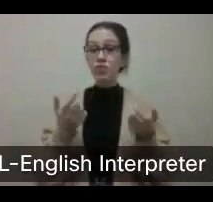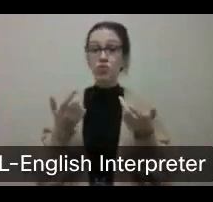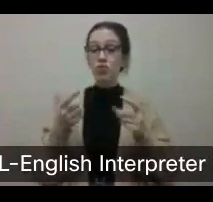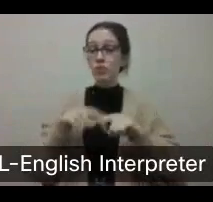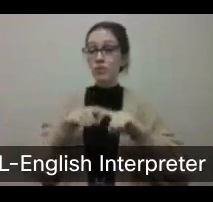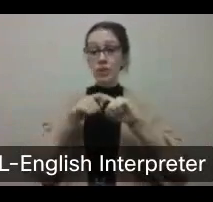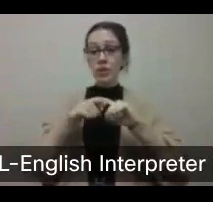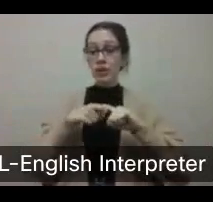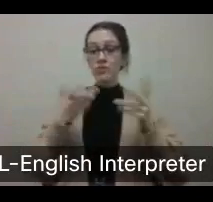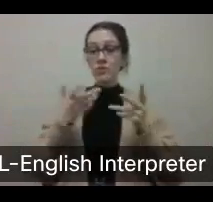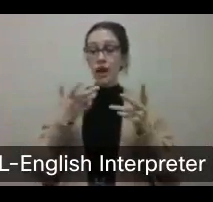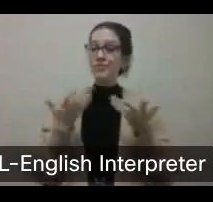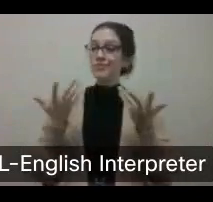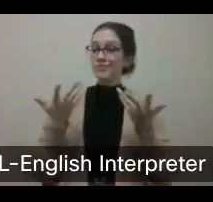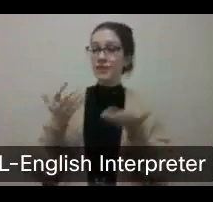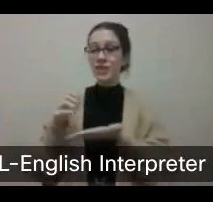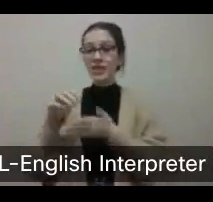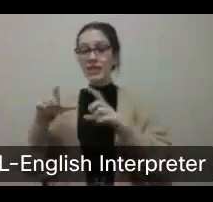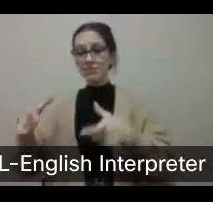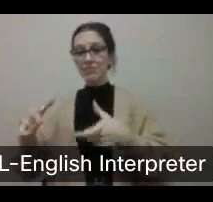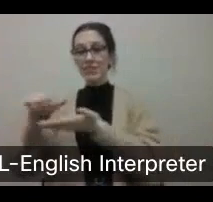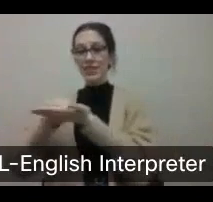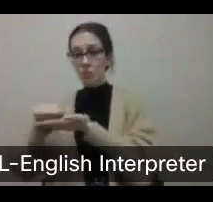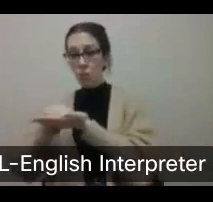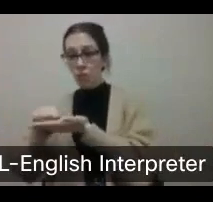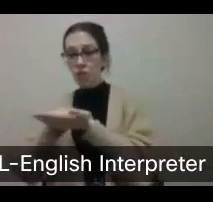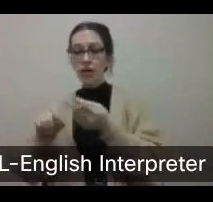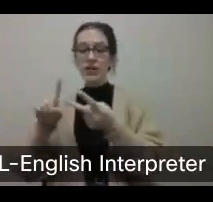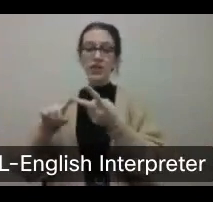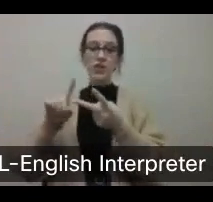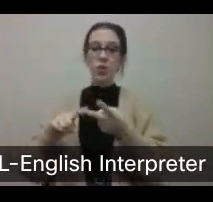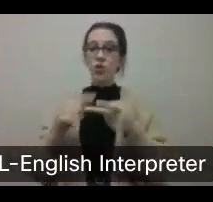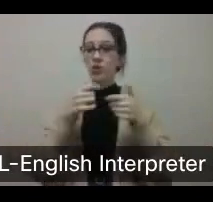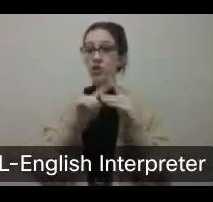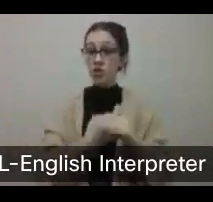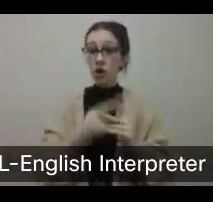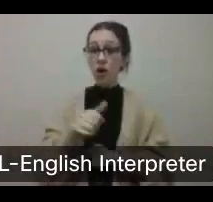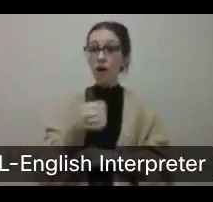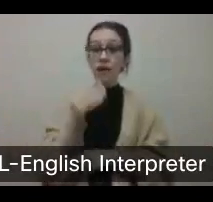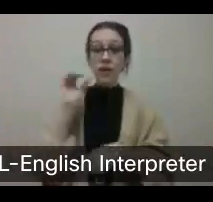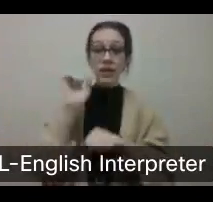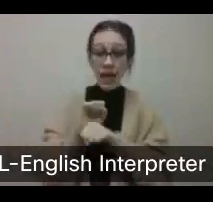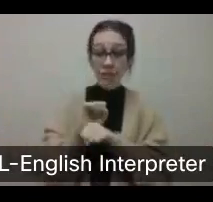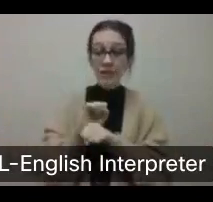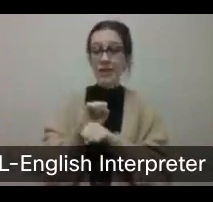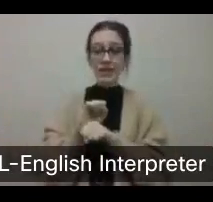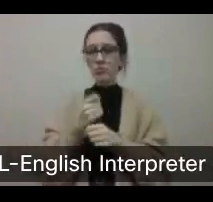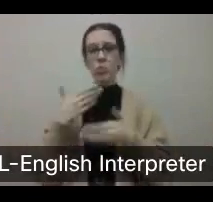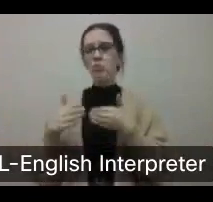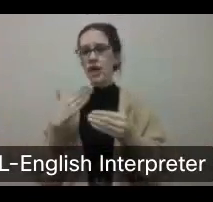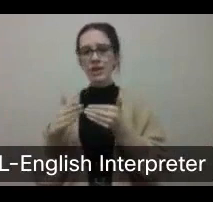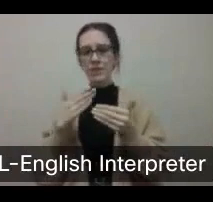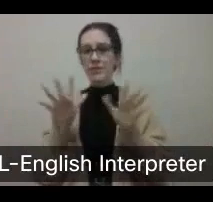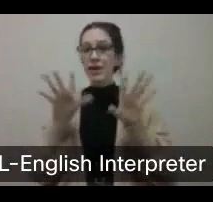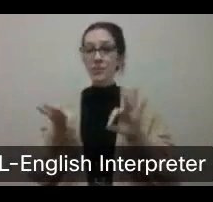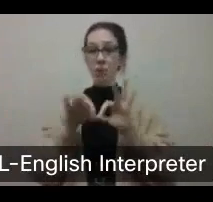go wash the dishes or something like that. But try giving yourself a small break between the step of taking your notes and moving